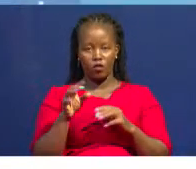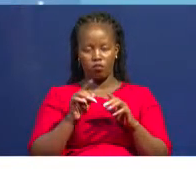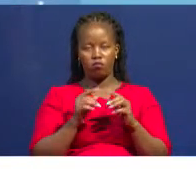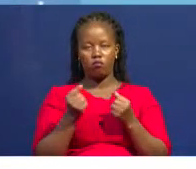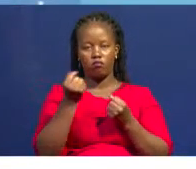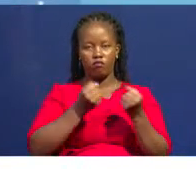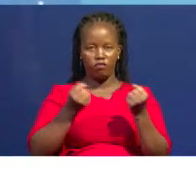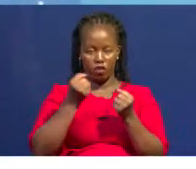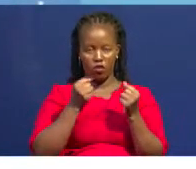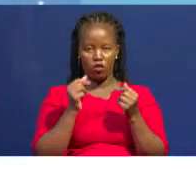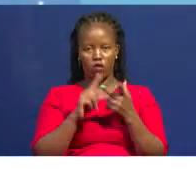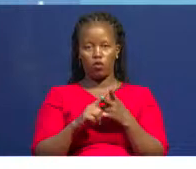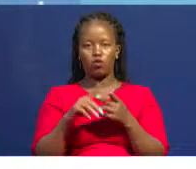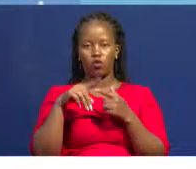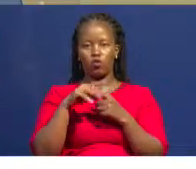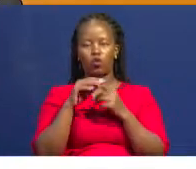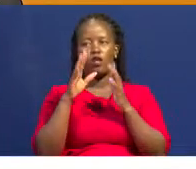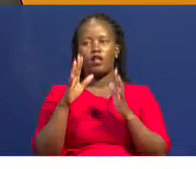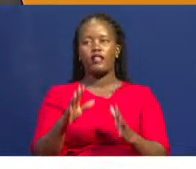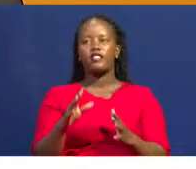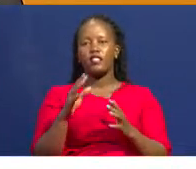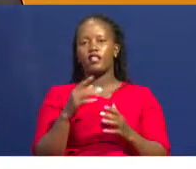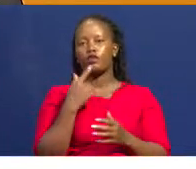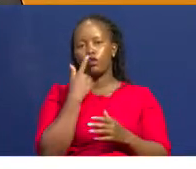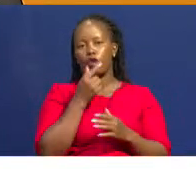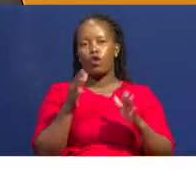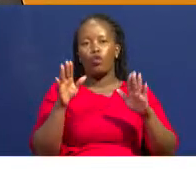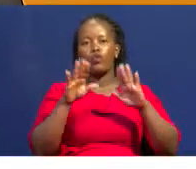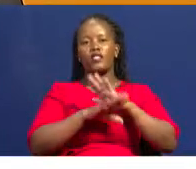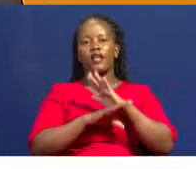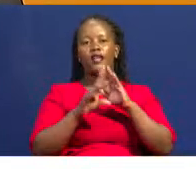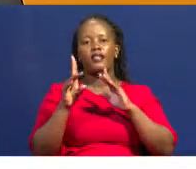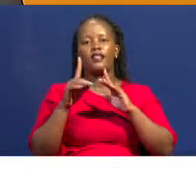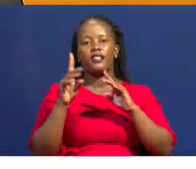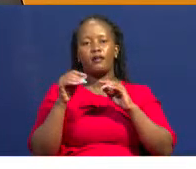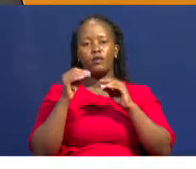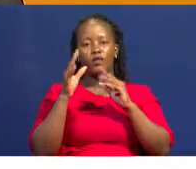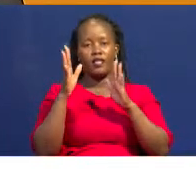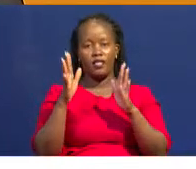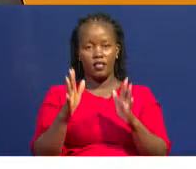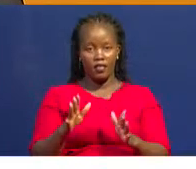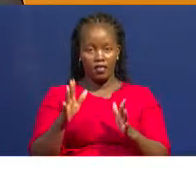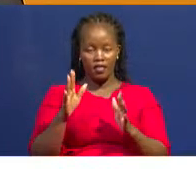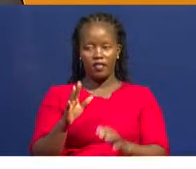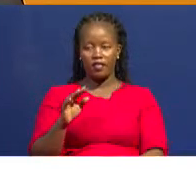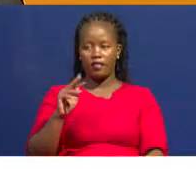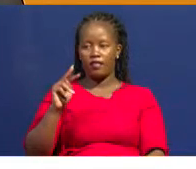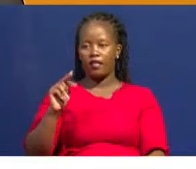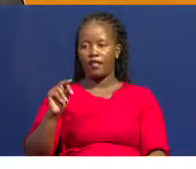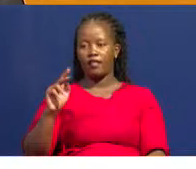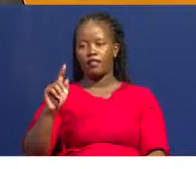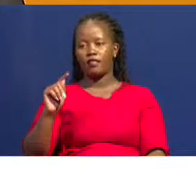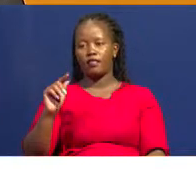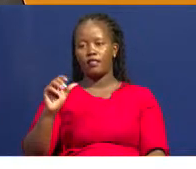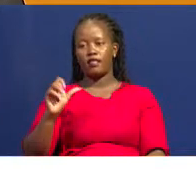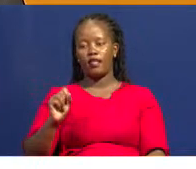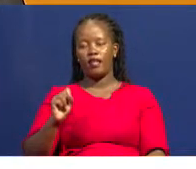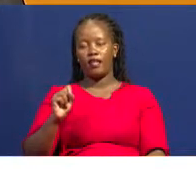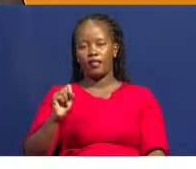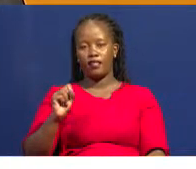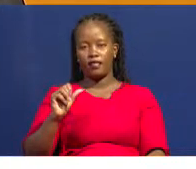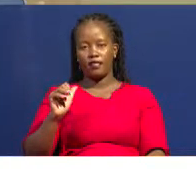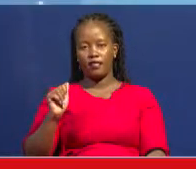had Engineer Joel Akomo Pere, who is the Deputy Director Motor Vehicle Inspection in the National Transport and